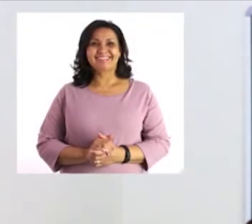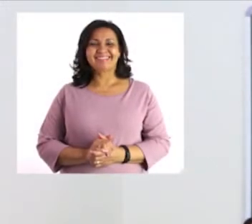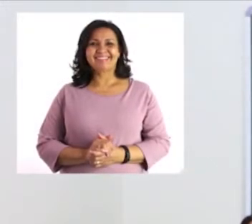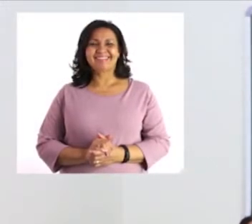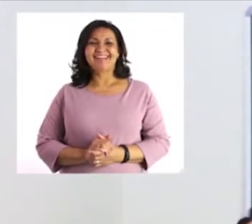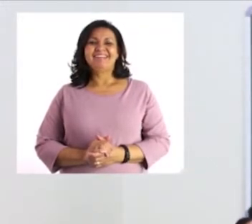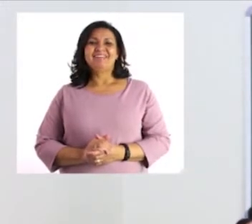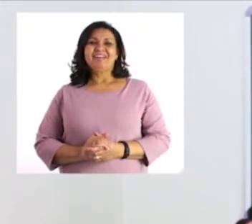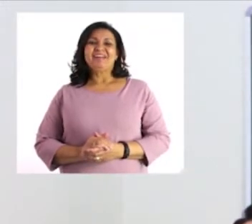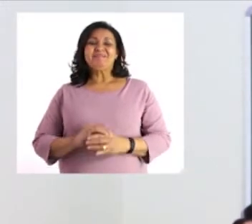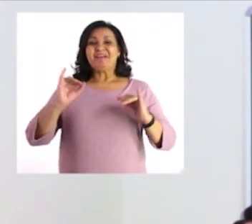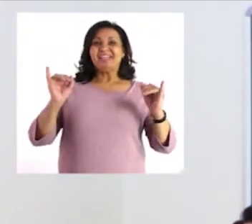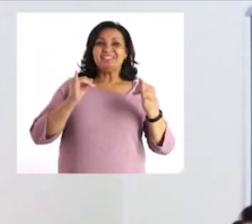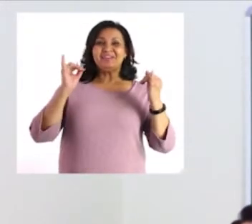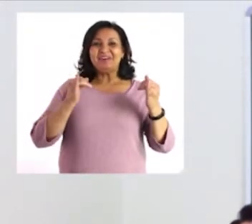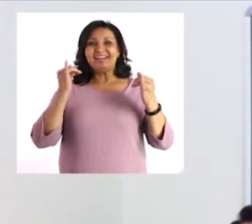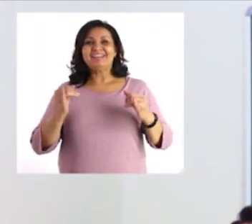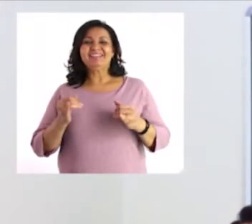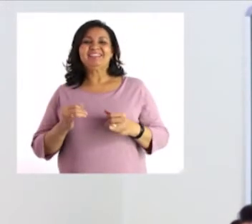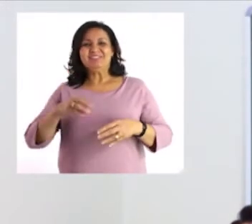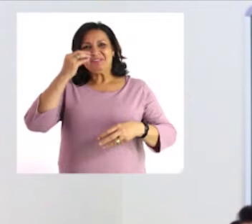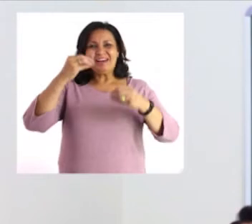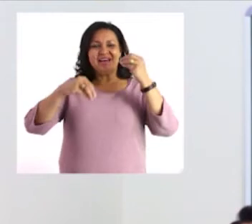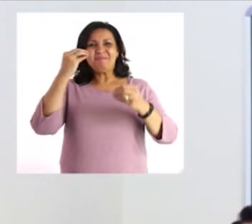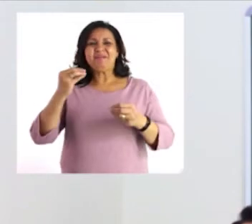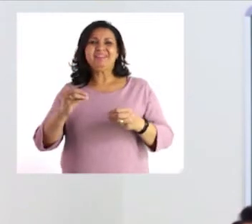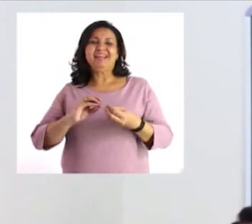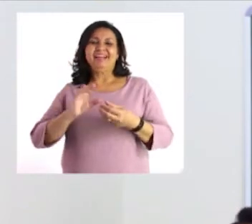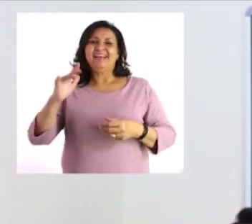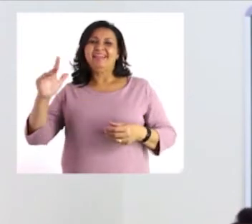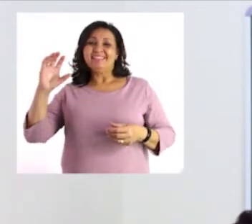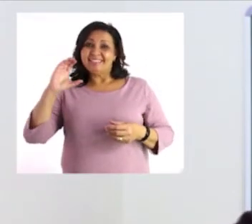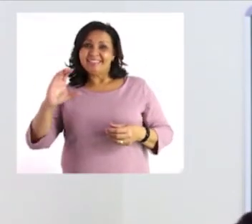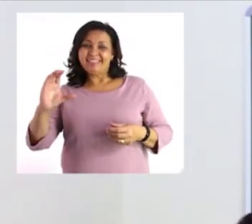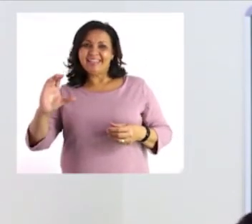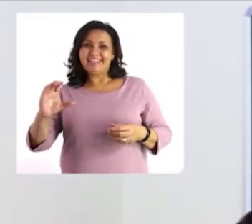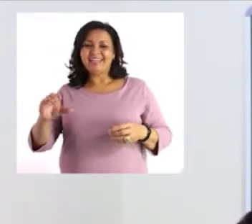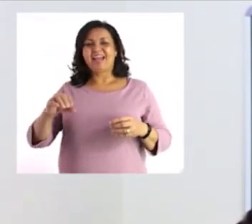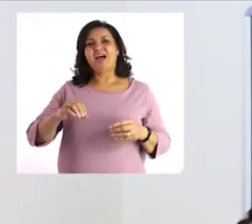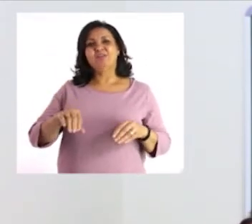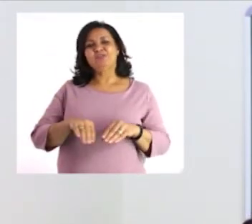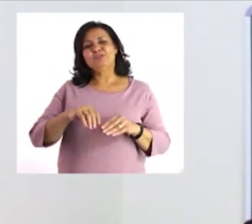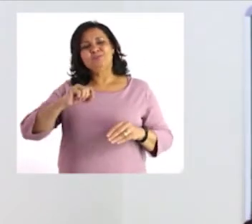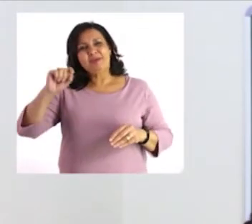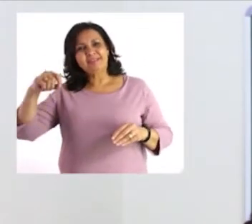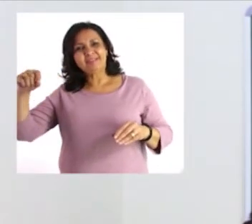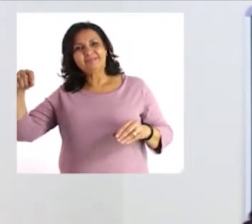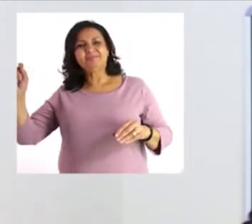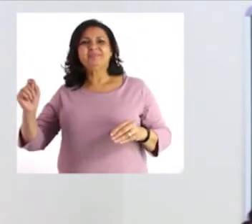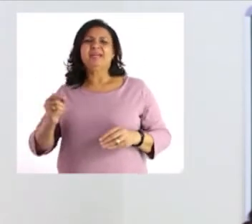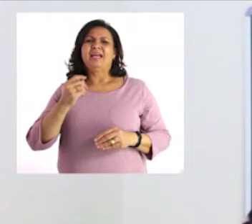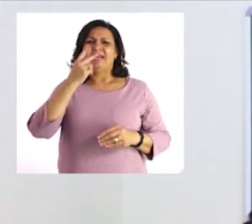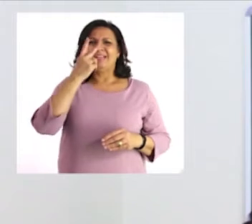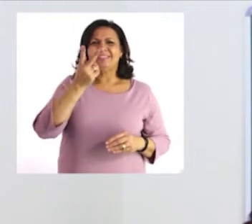Well, friends, I hope you enjoyed to learn about the letter C and how to make your patterns. Let's just take a look